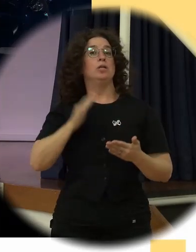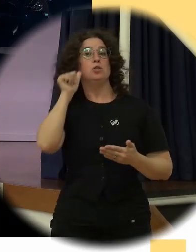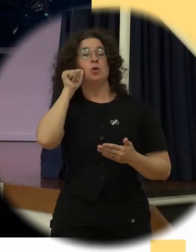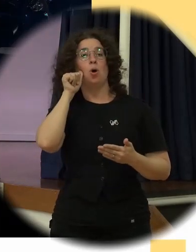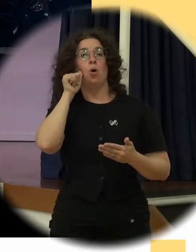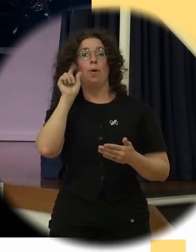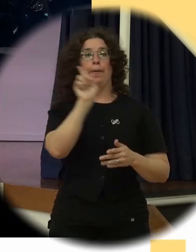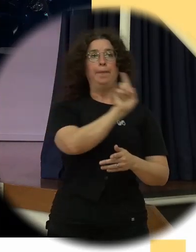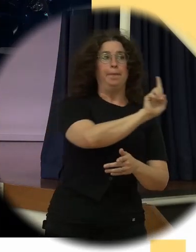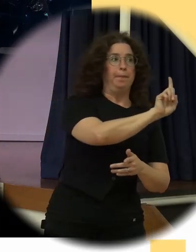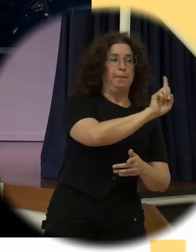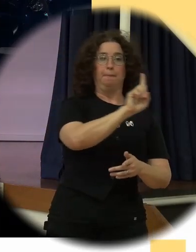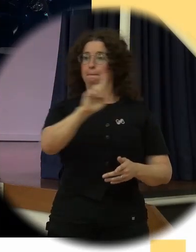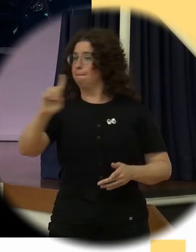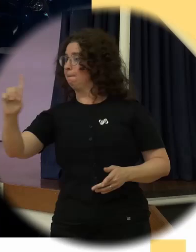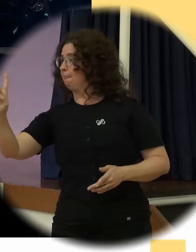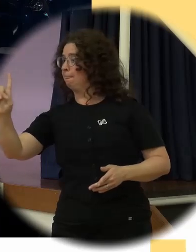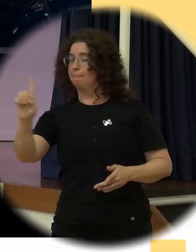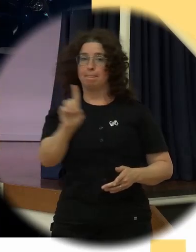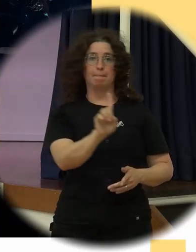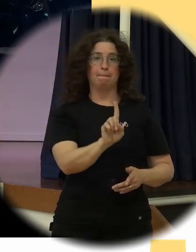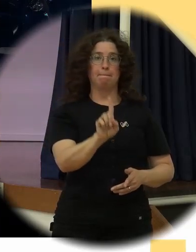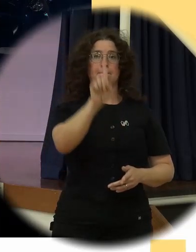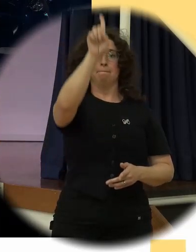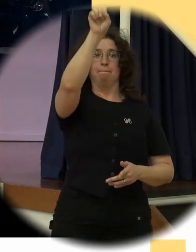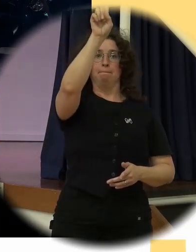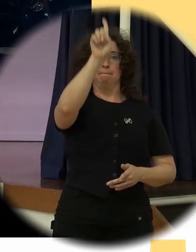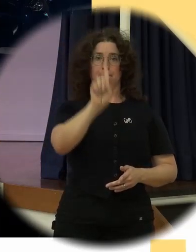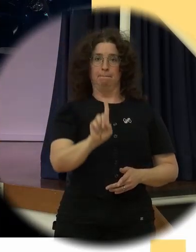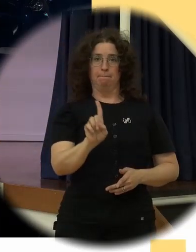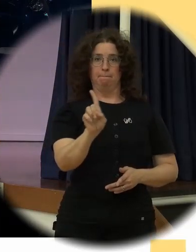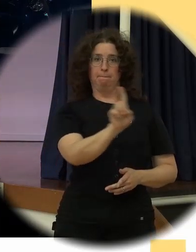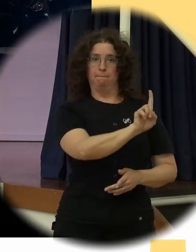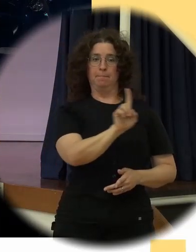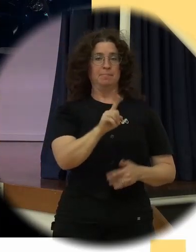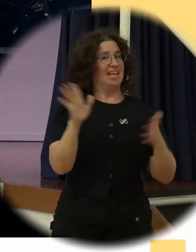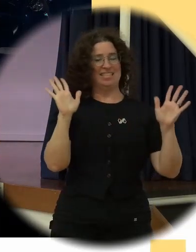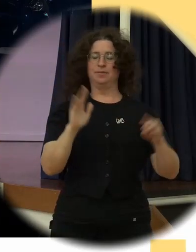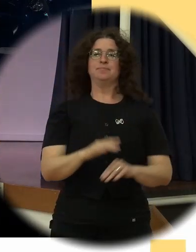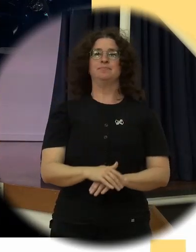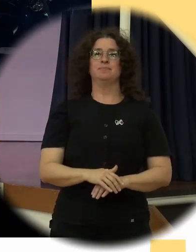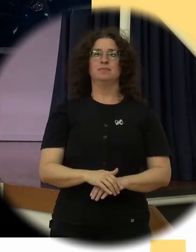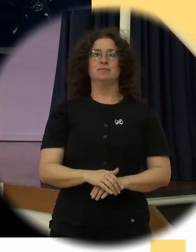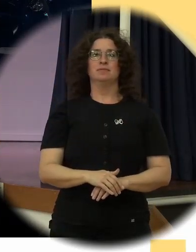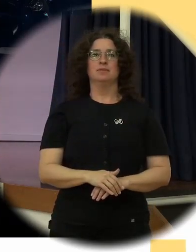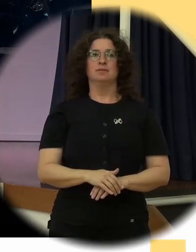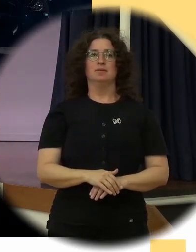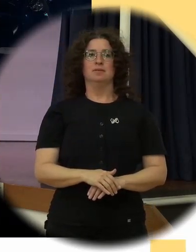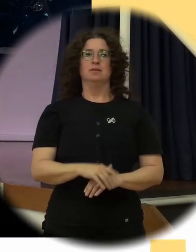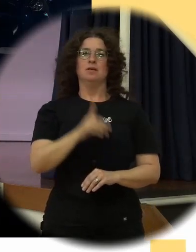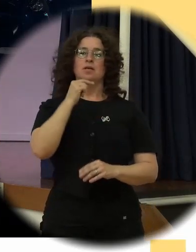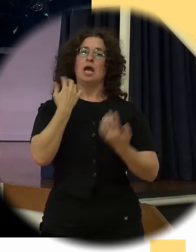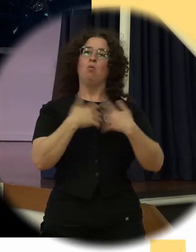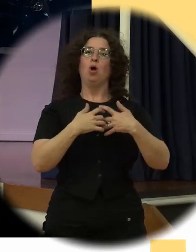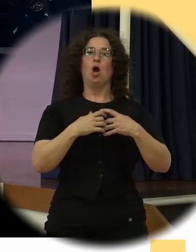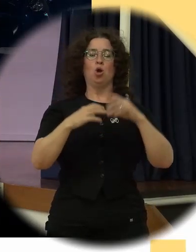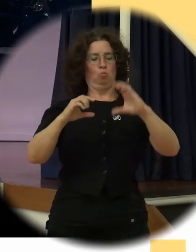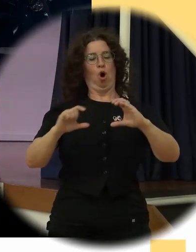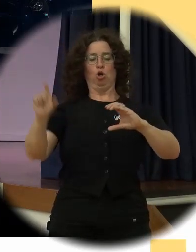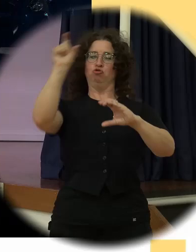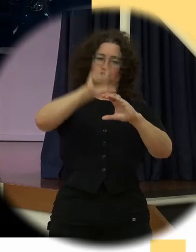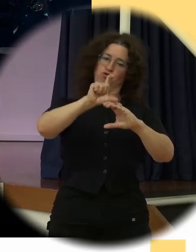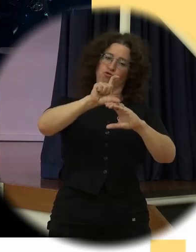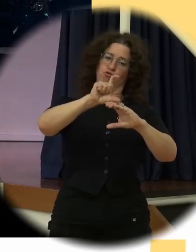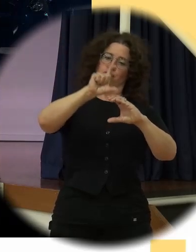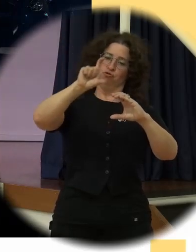along sideways, and where is he up and down? And you can kind of determine, is he on top of a block?